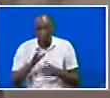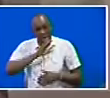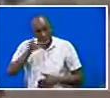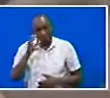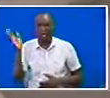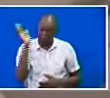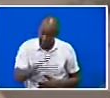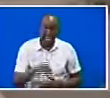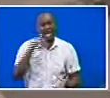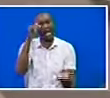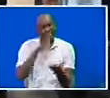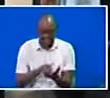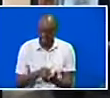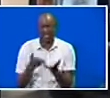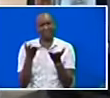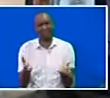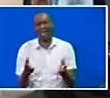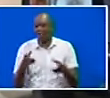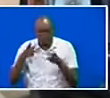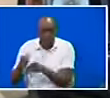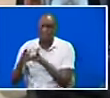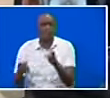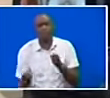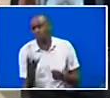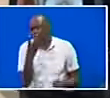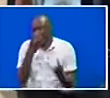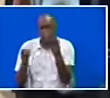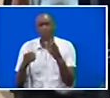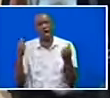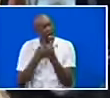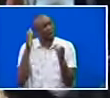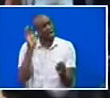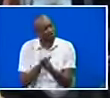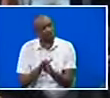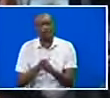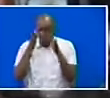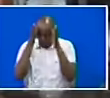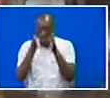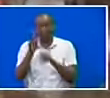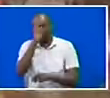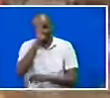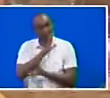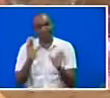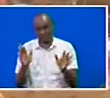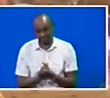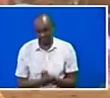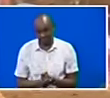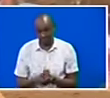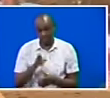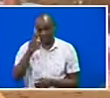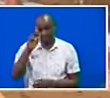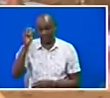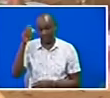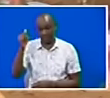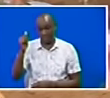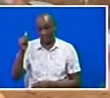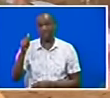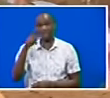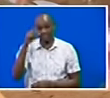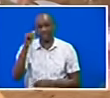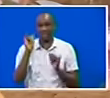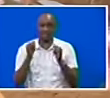back in the limelight again over attacks which now seem to target police officers. Drita Tinina,